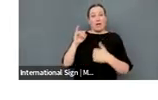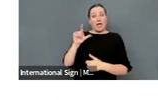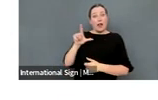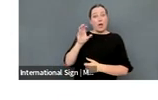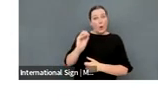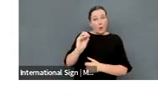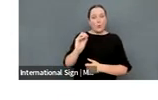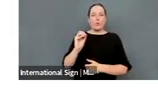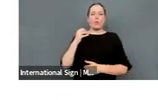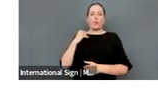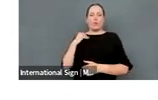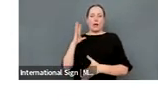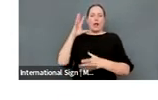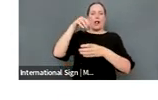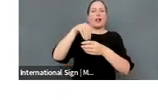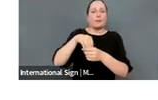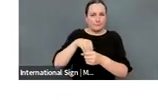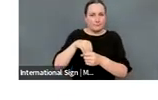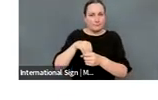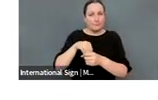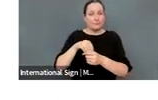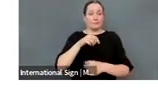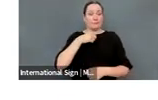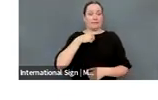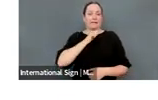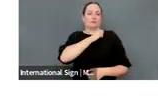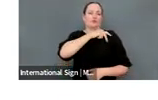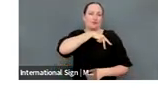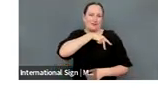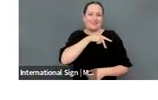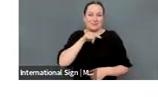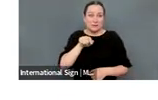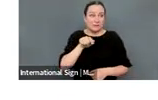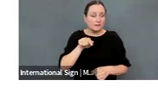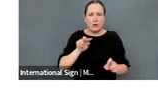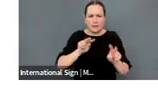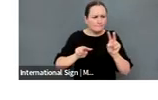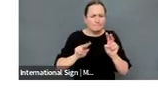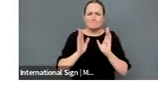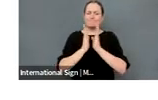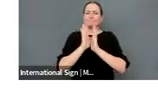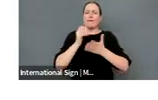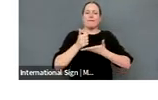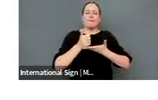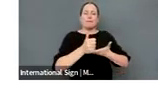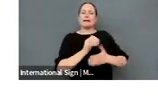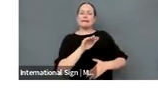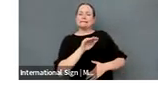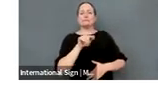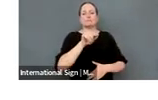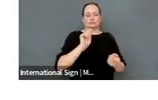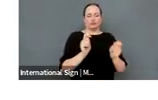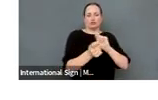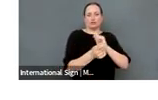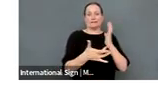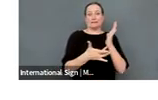ILO within the social protection unit is we worked on digitalizing the process and also ensuring that we roll